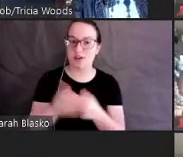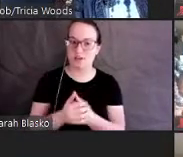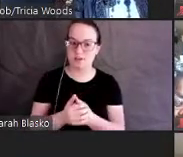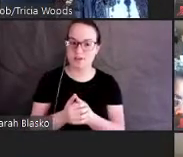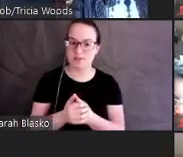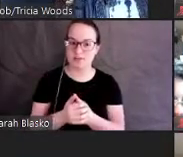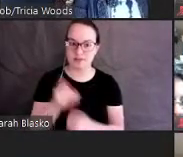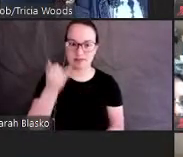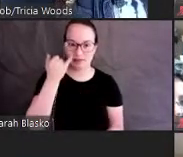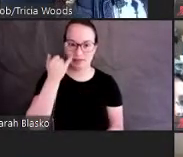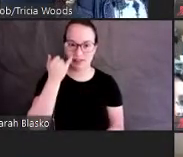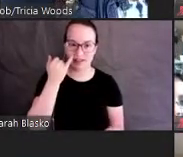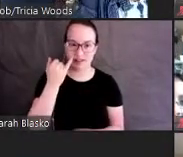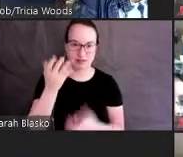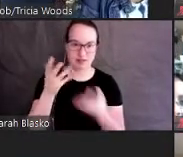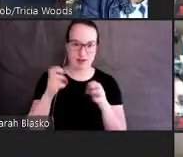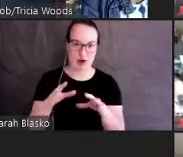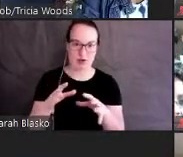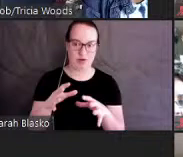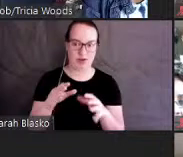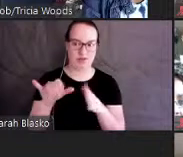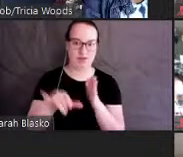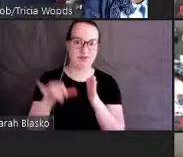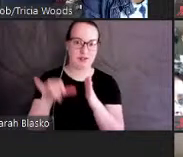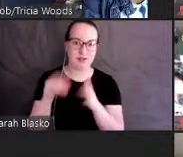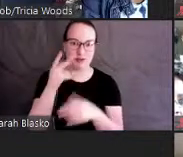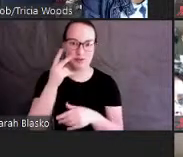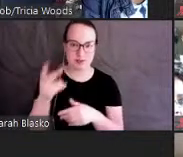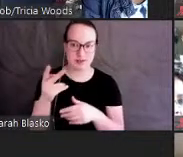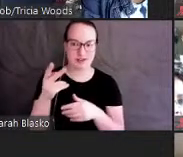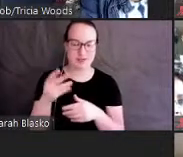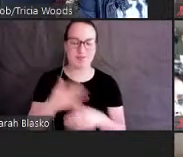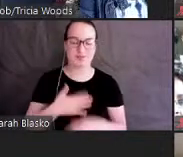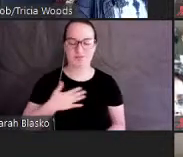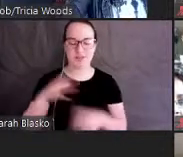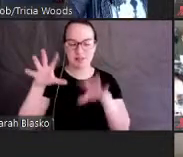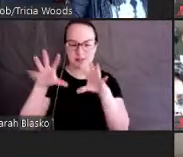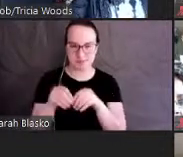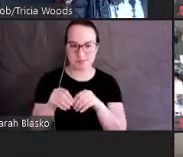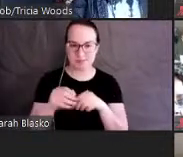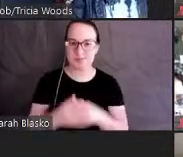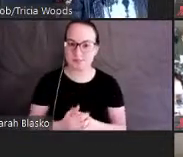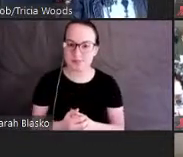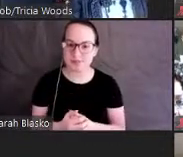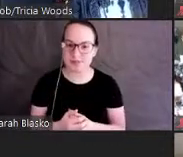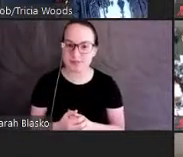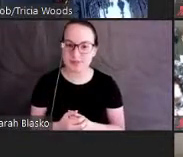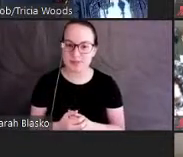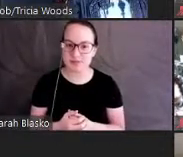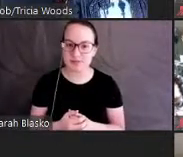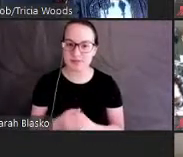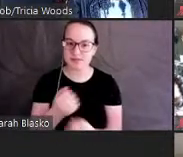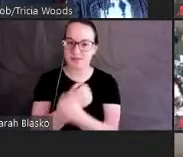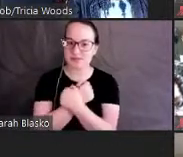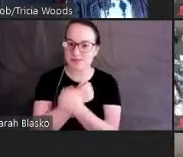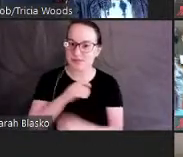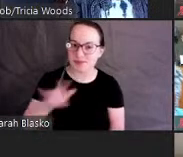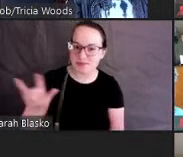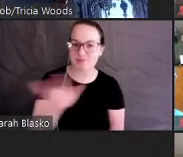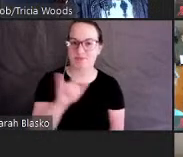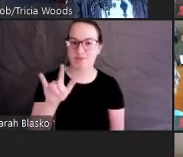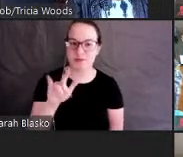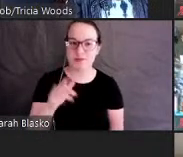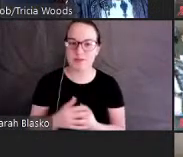whole YouTube to see and us to see. But other than that, love you guys. So grateful to be together